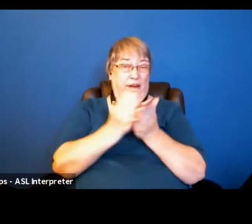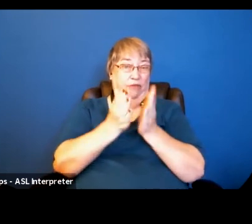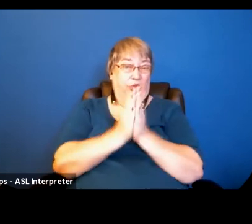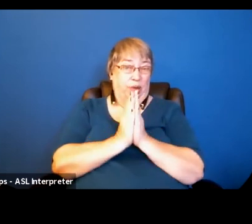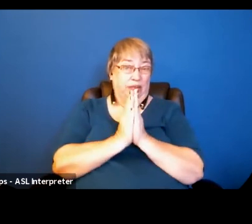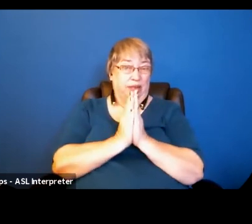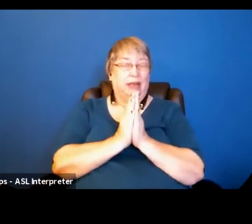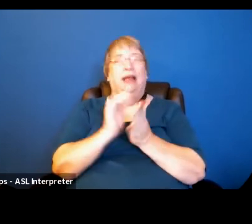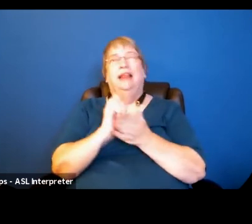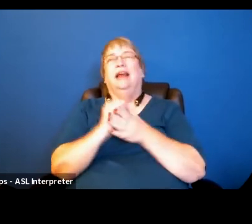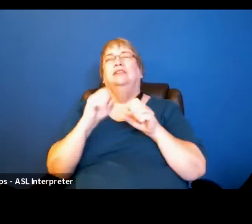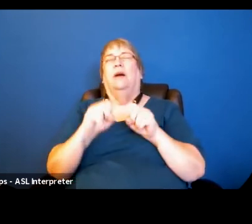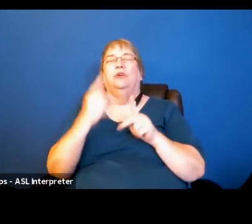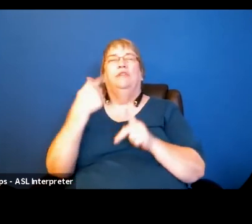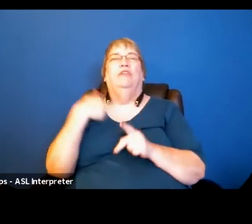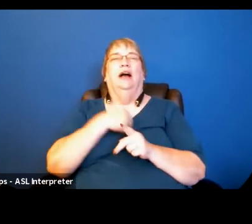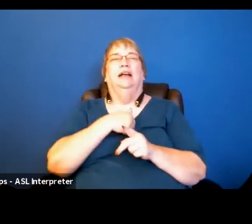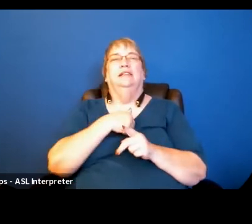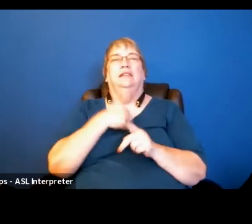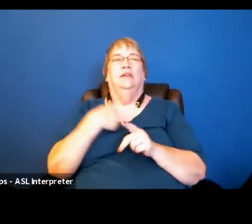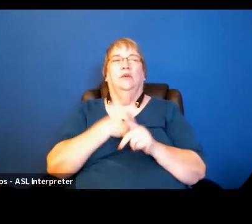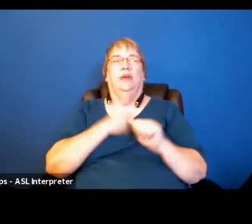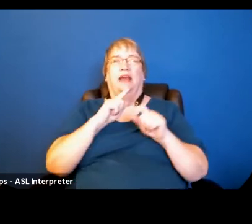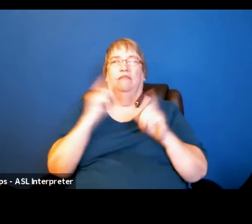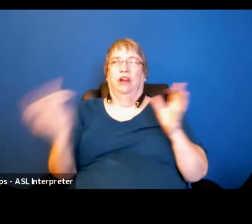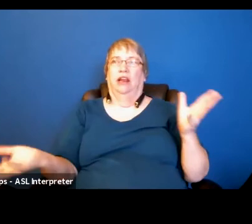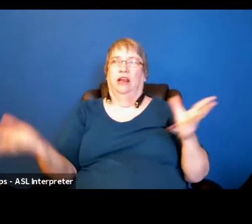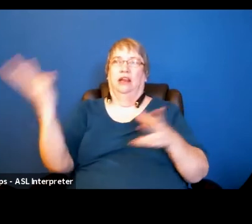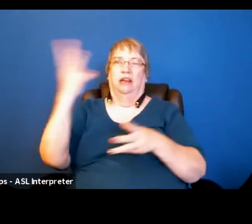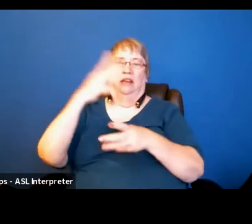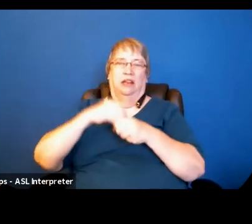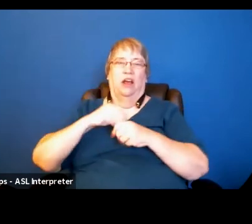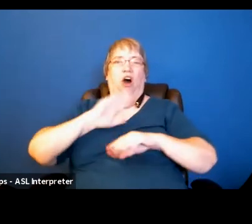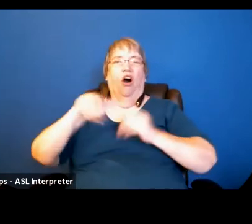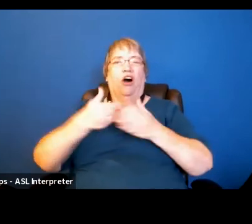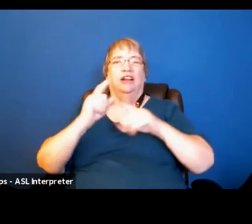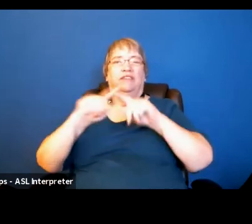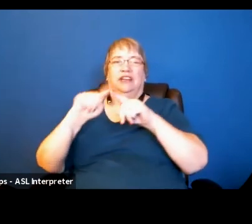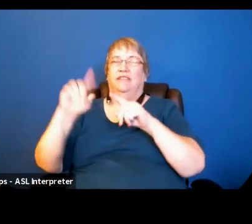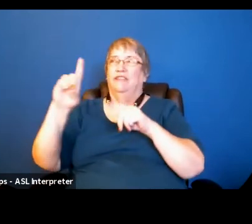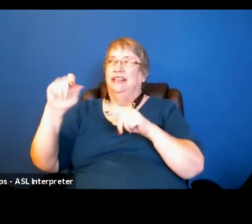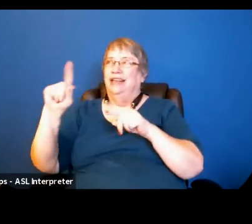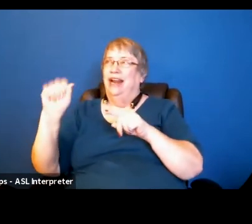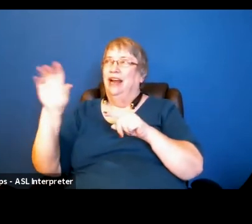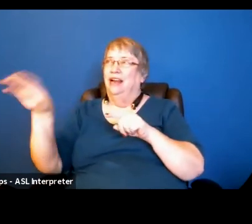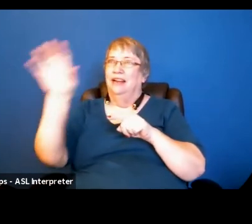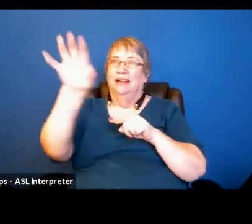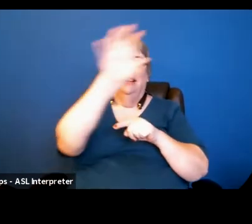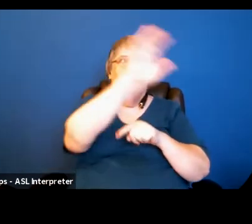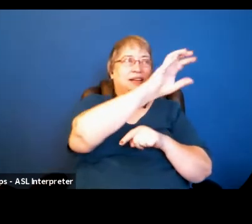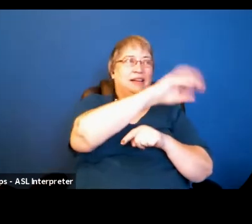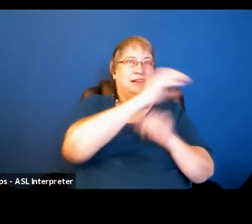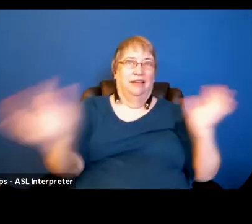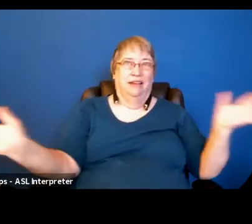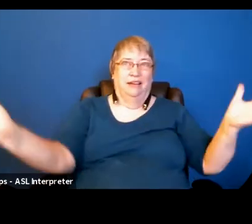opportunities for us to really consolidate all these disparate data collection systems and really develop a population